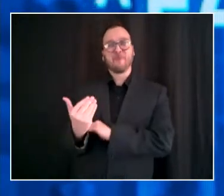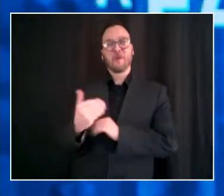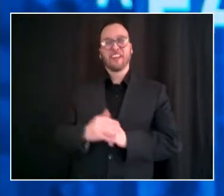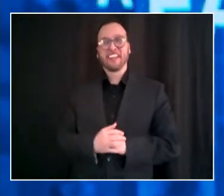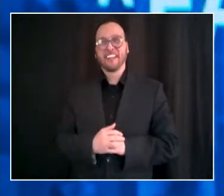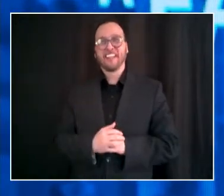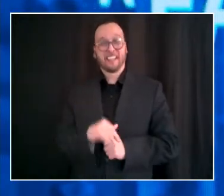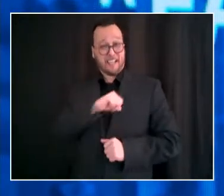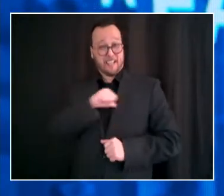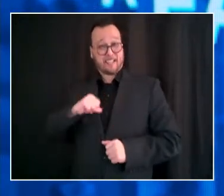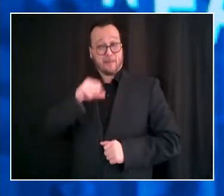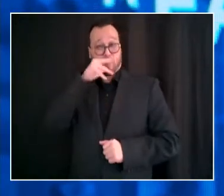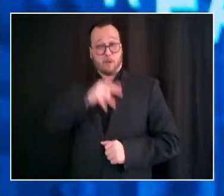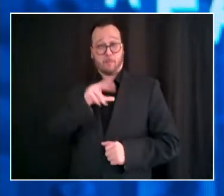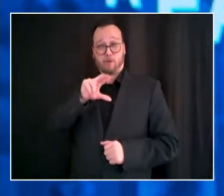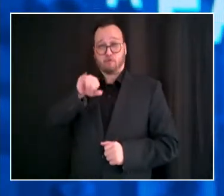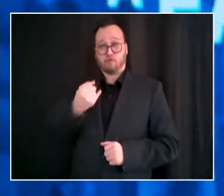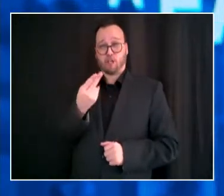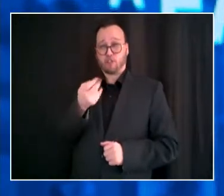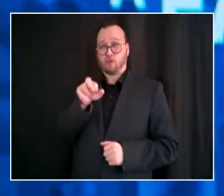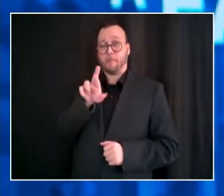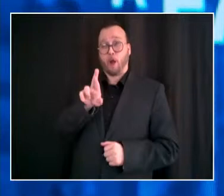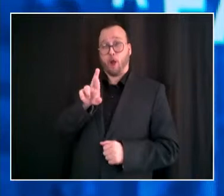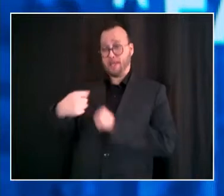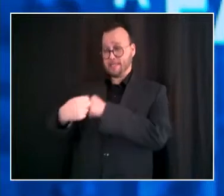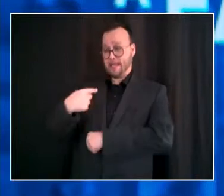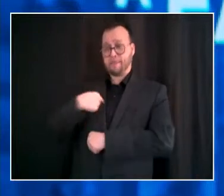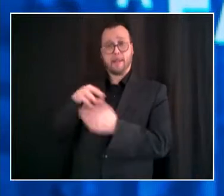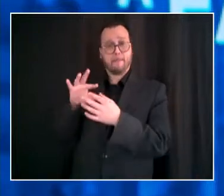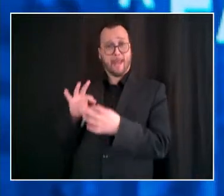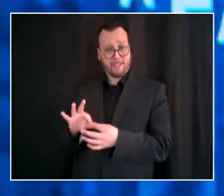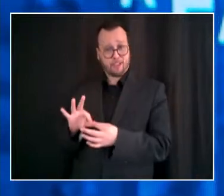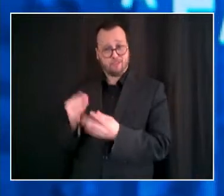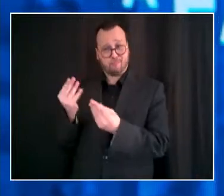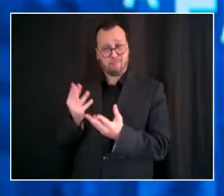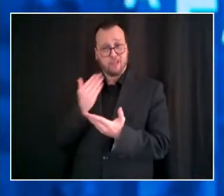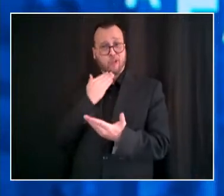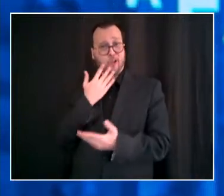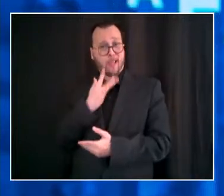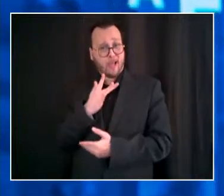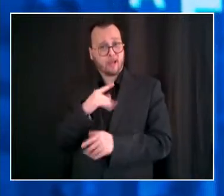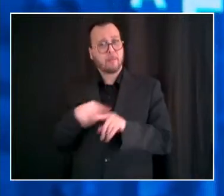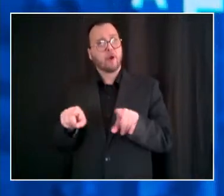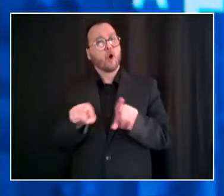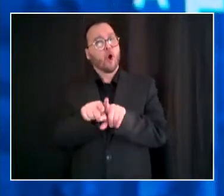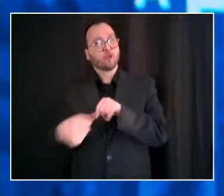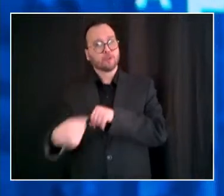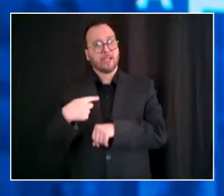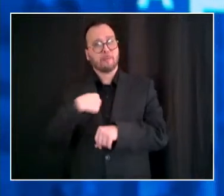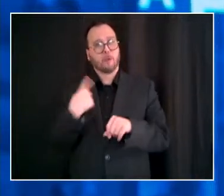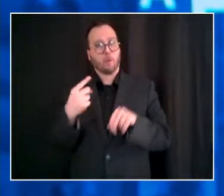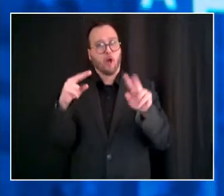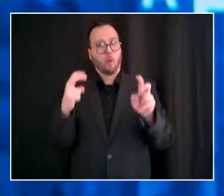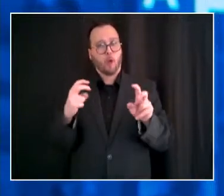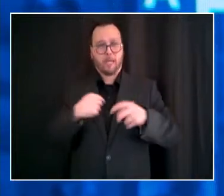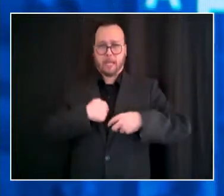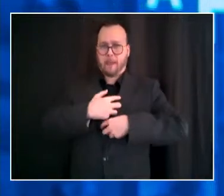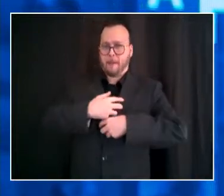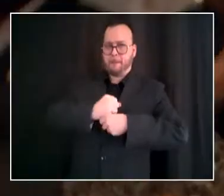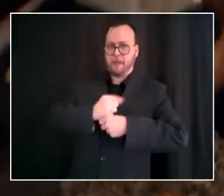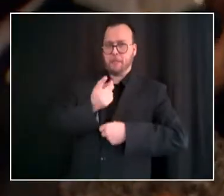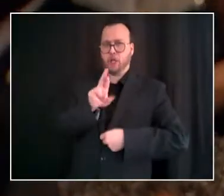Assemblywoman Jennifer Rajkumar sent me a message of good luck, but she also sent this quote, and I'm paraphrasing Dr. King.